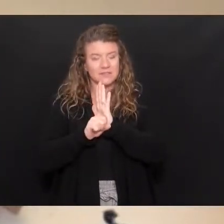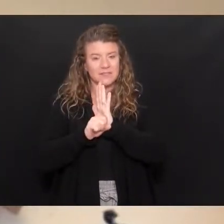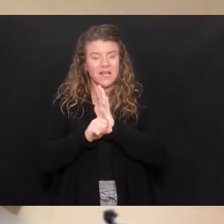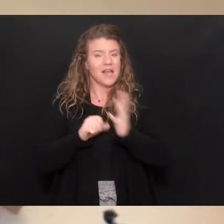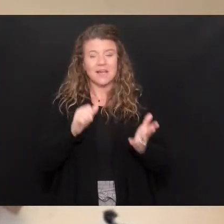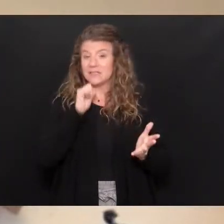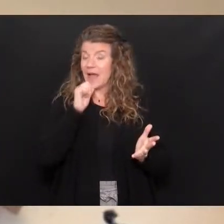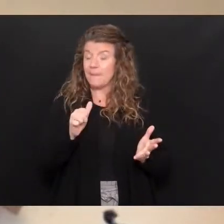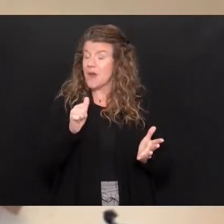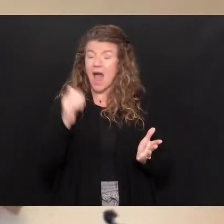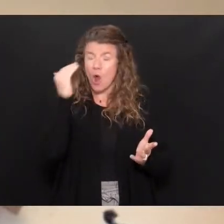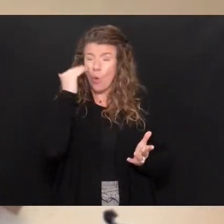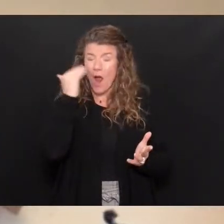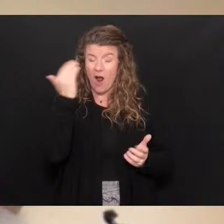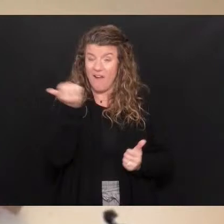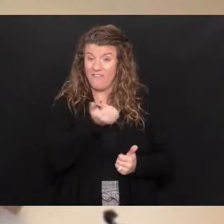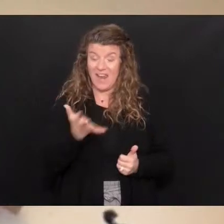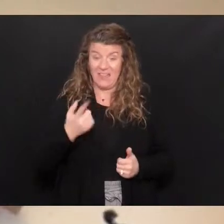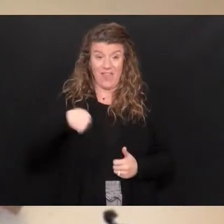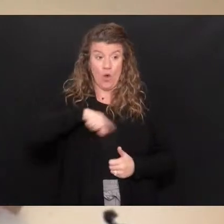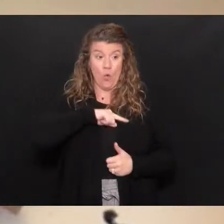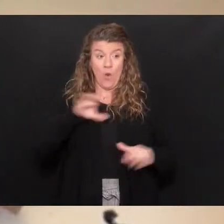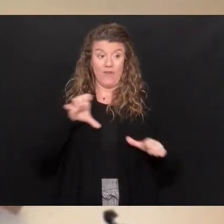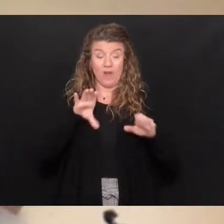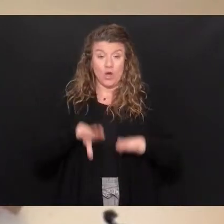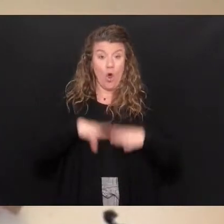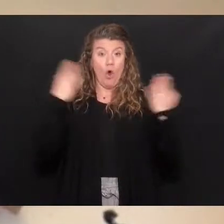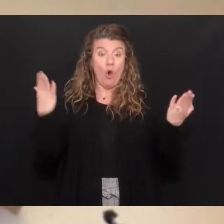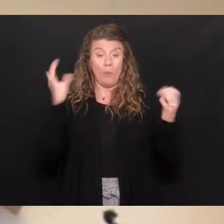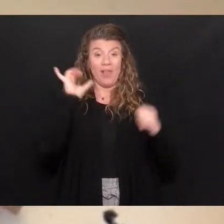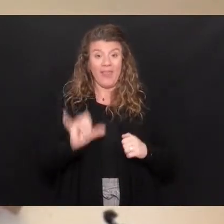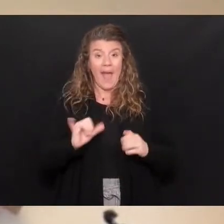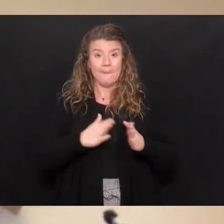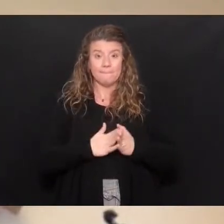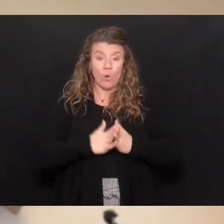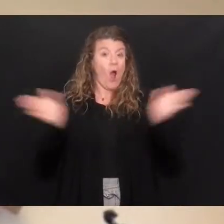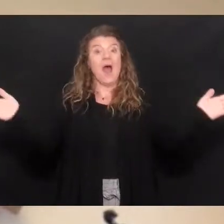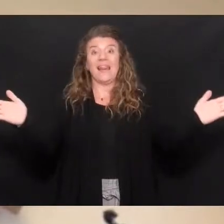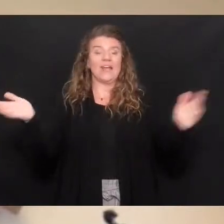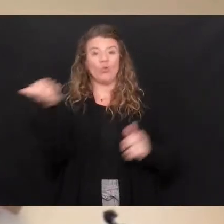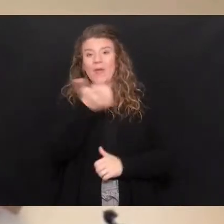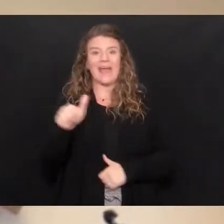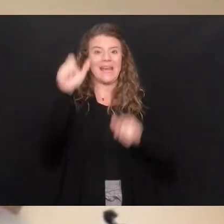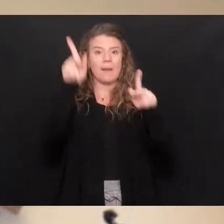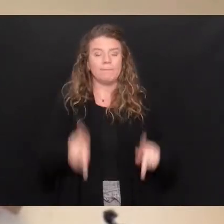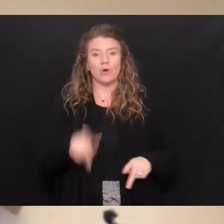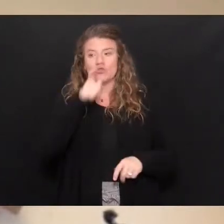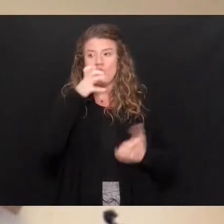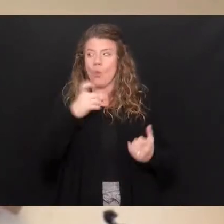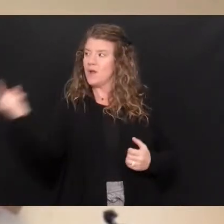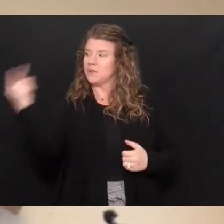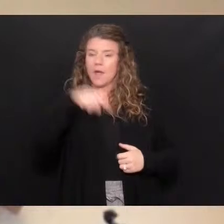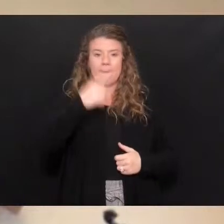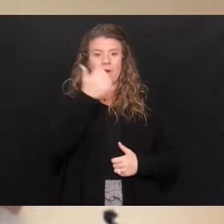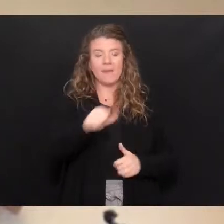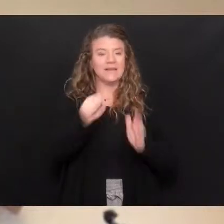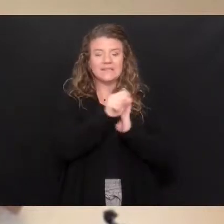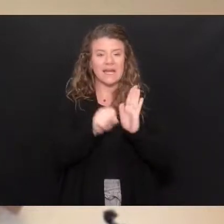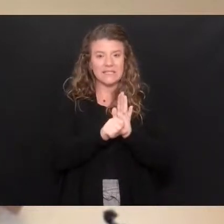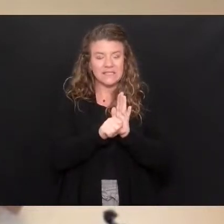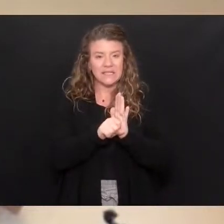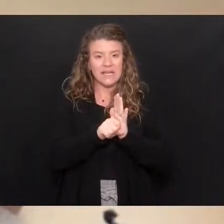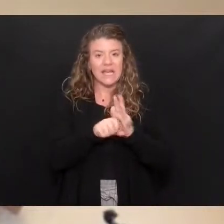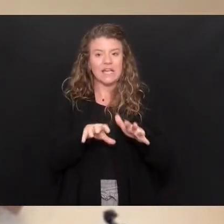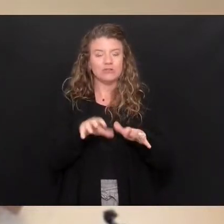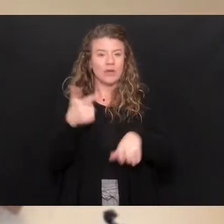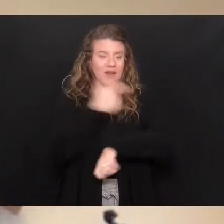not aware of anything we've done to open it up just broadly to anybody that wants to come from another state to